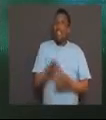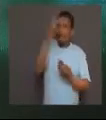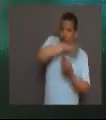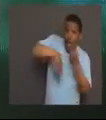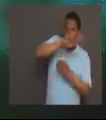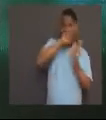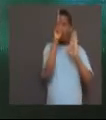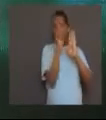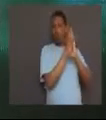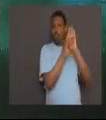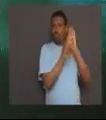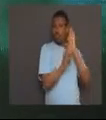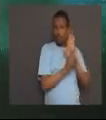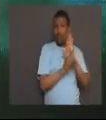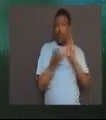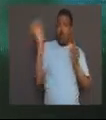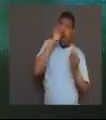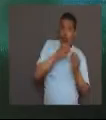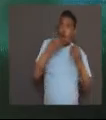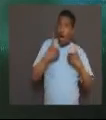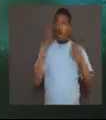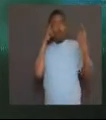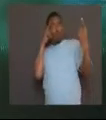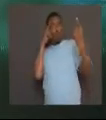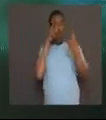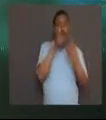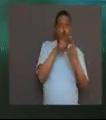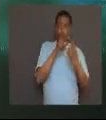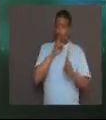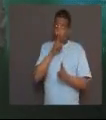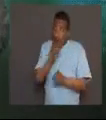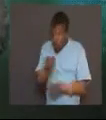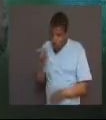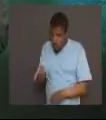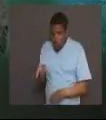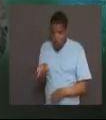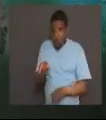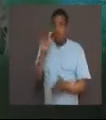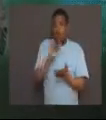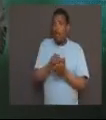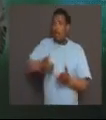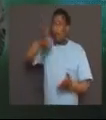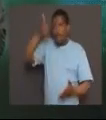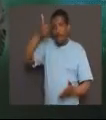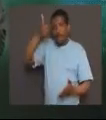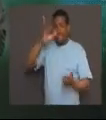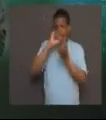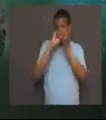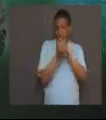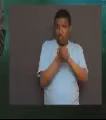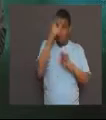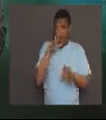Environmental policies also have the goal of ensuring that man-made